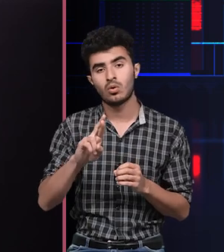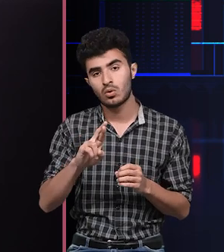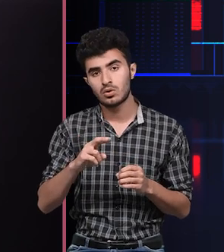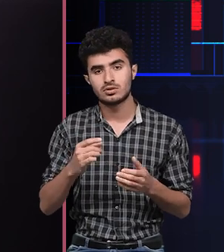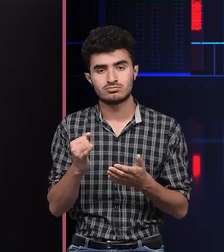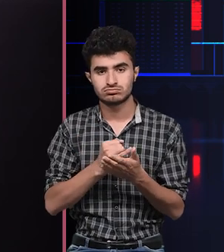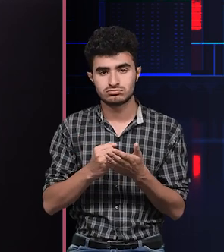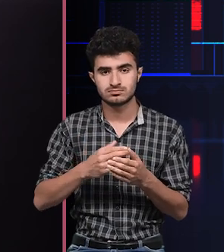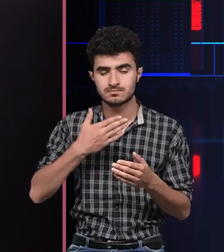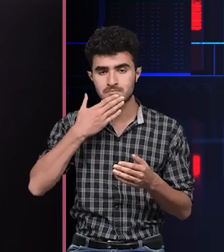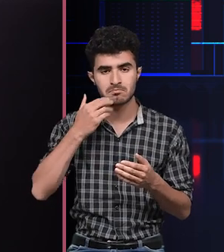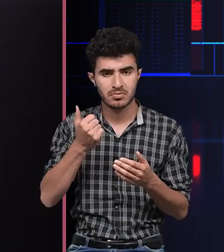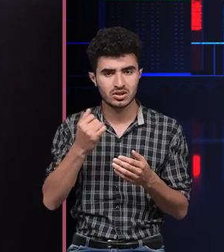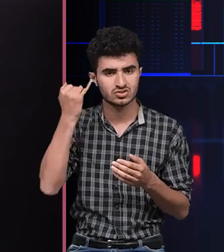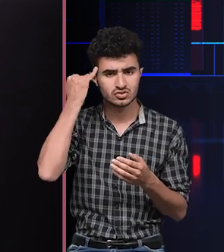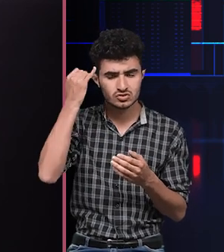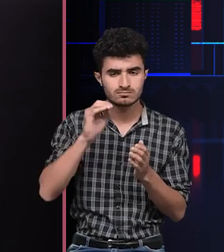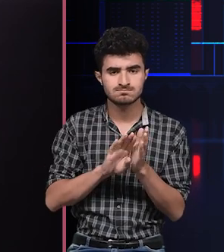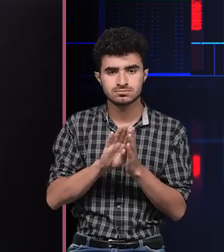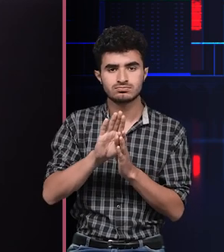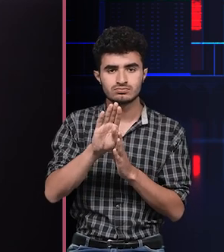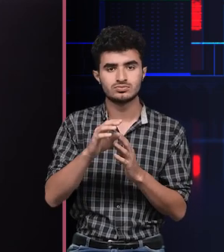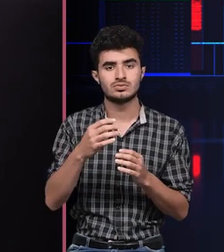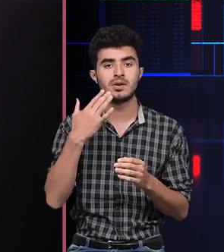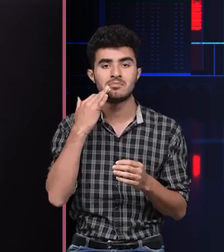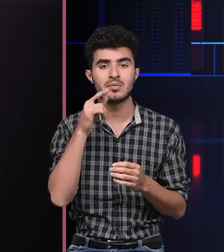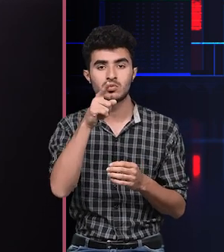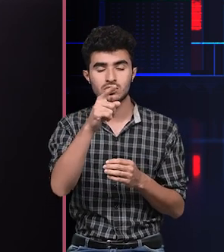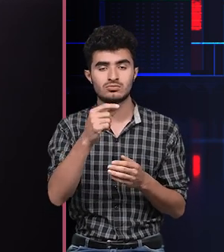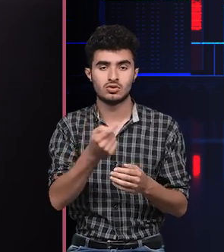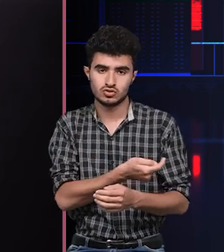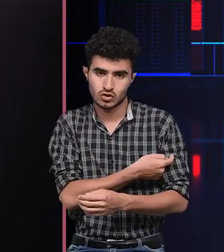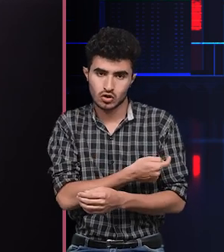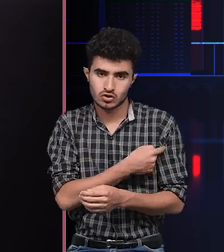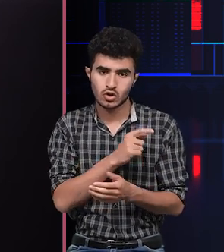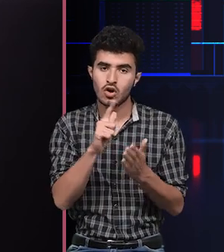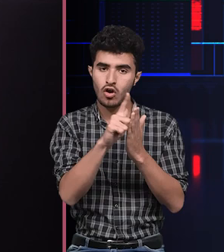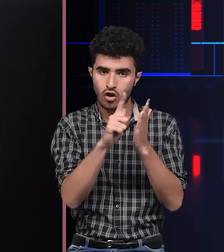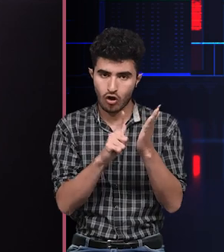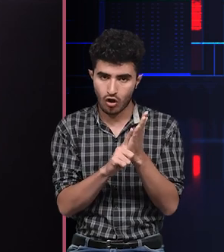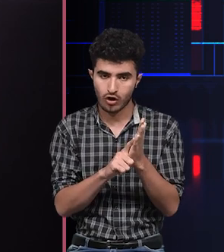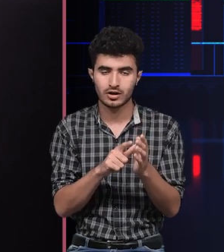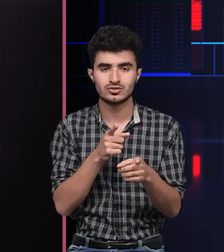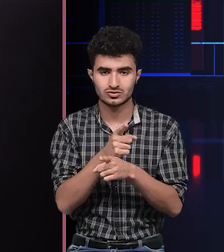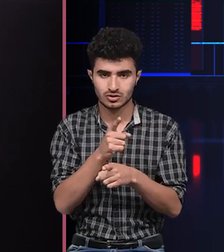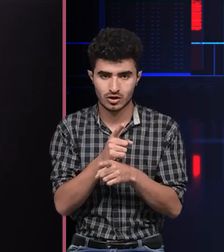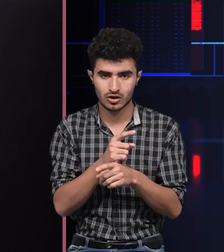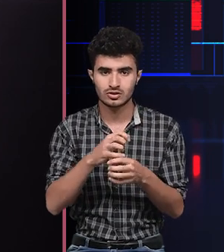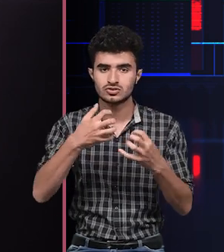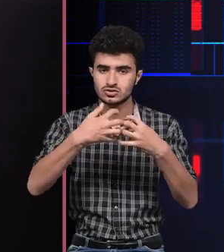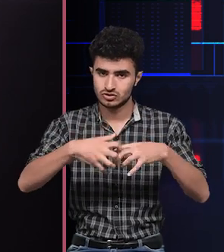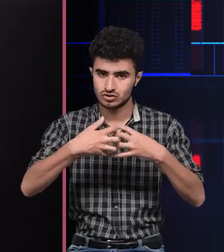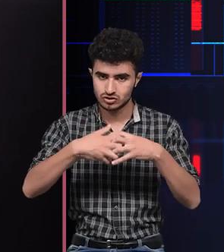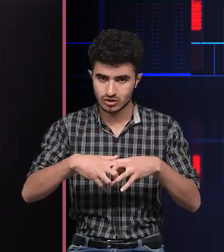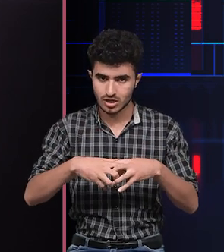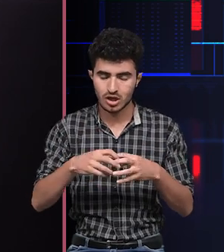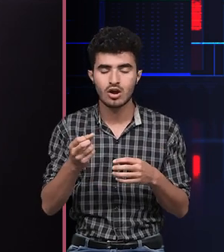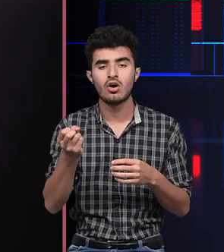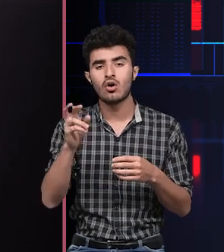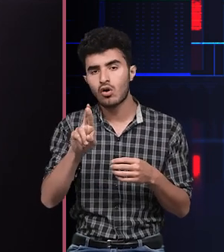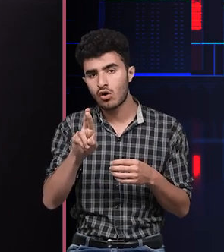be innovative. You can be a doctor, you can be a lawyer, you can be a nurse, or an engineer, or an architect,